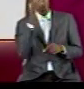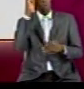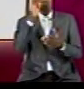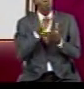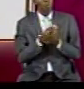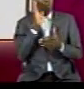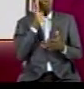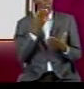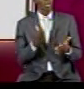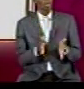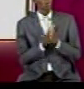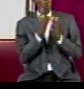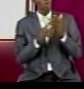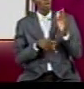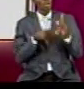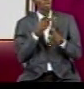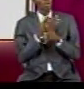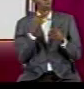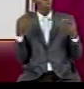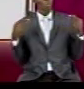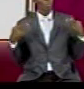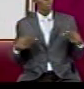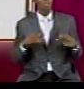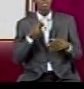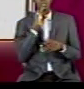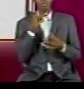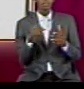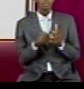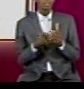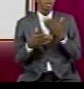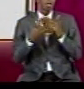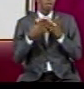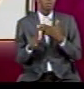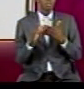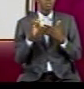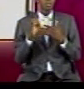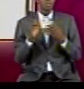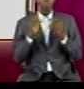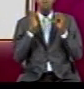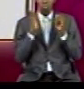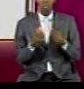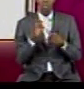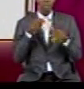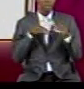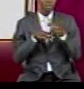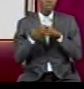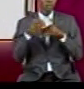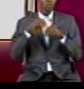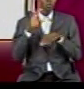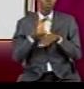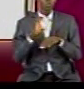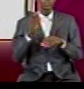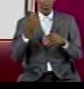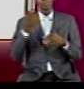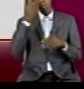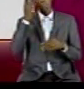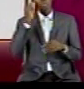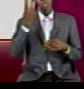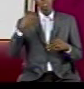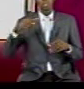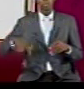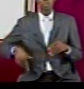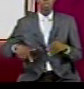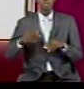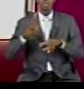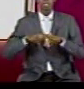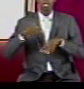is this? So during that crusade, immediately I entered the church, I sat at the back because I was a bit late. So as the man of